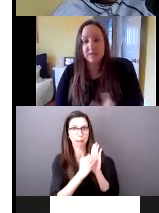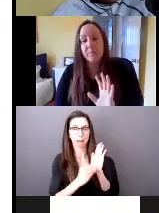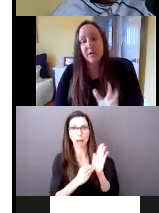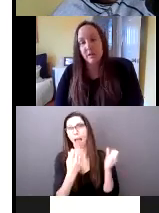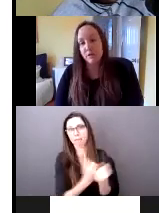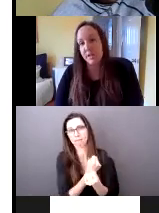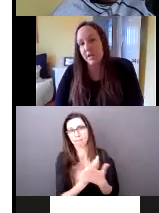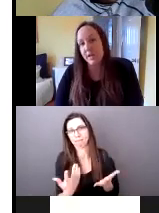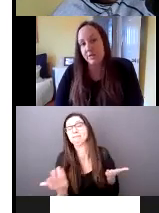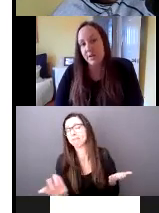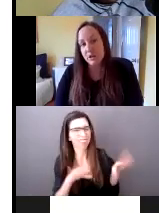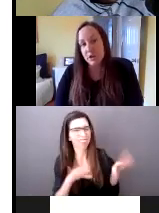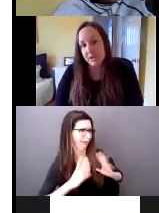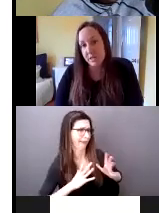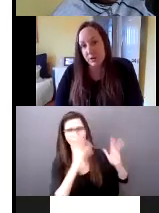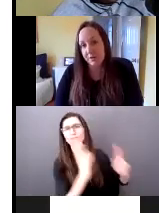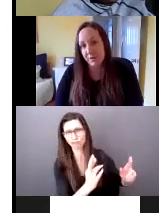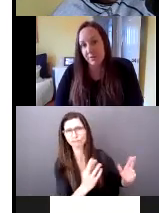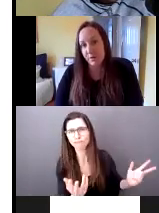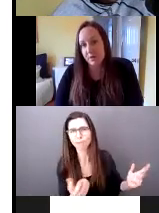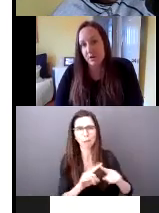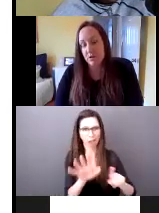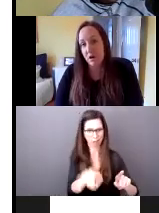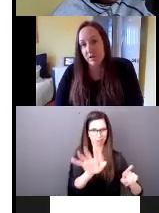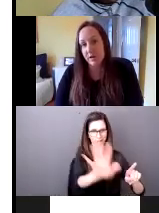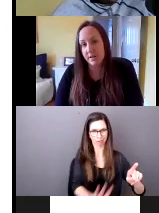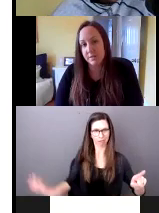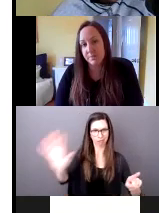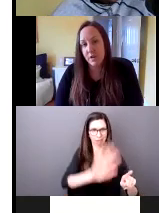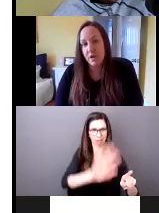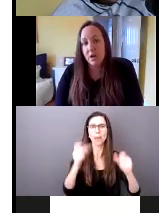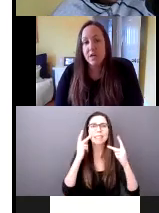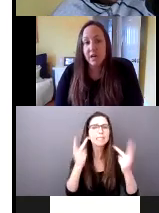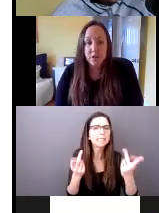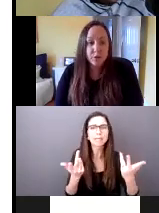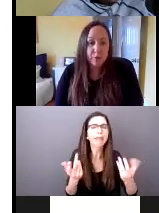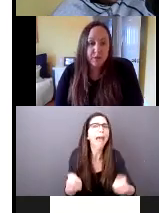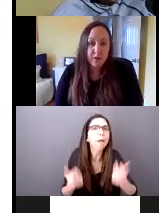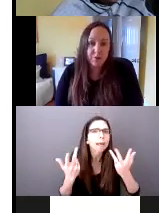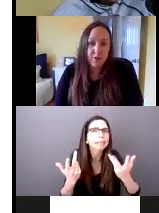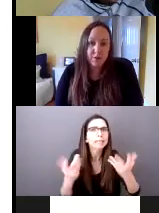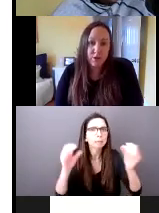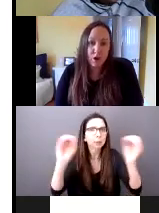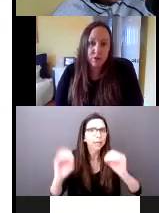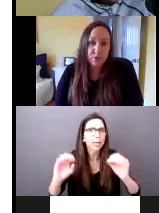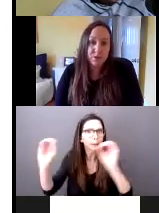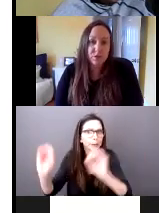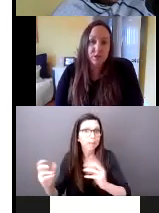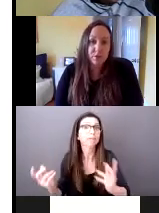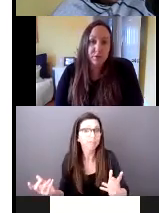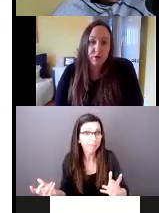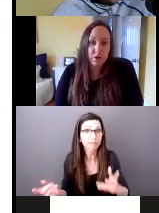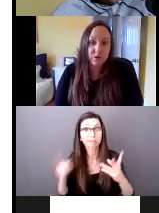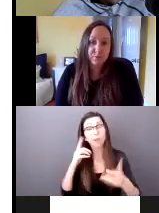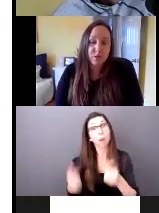gives us a bit of an understanding of sort of the demographic of folks that are calling us. 93% of the calls result